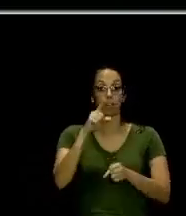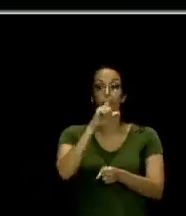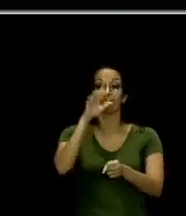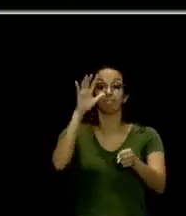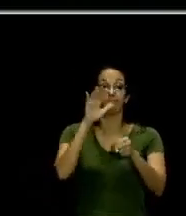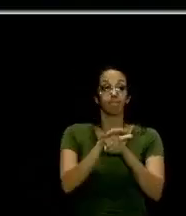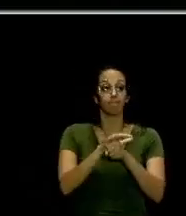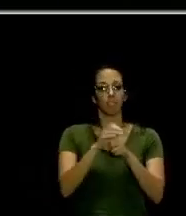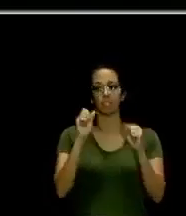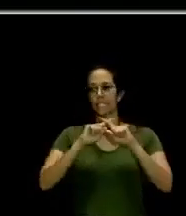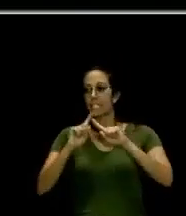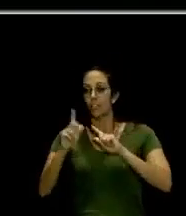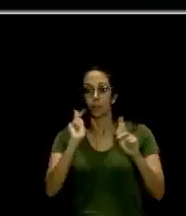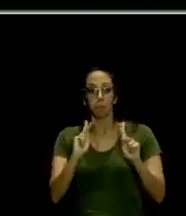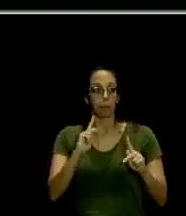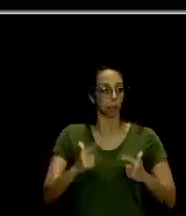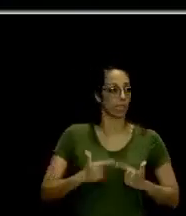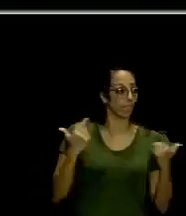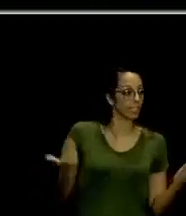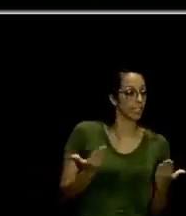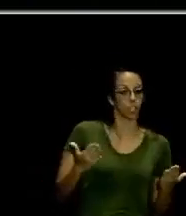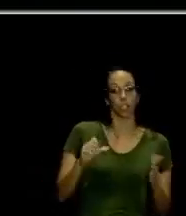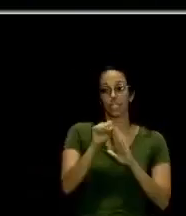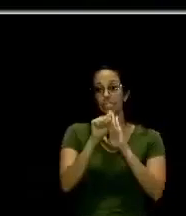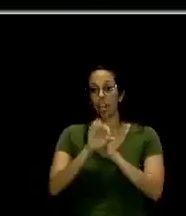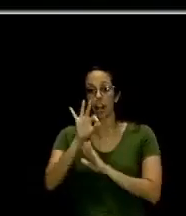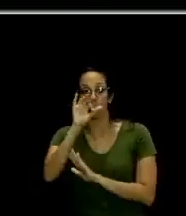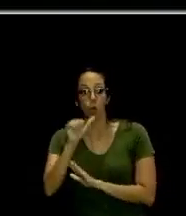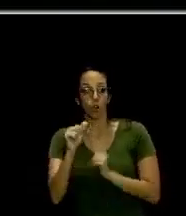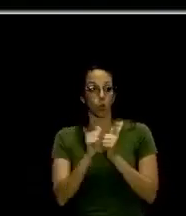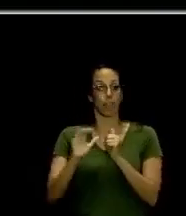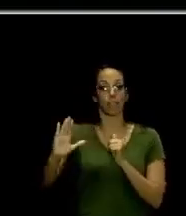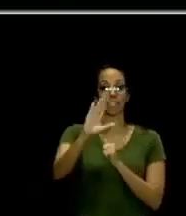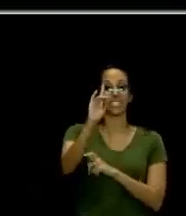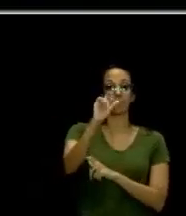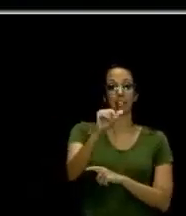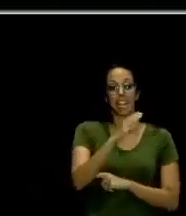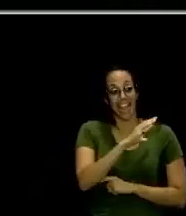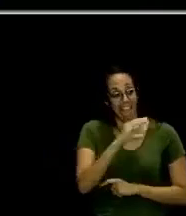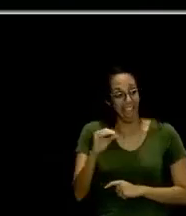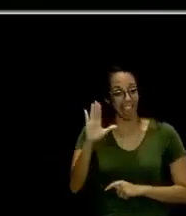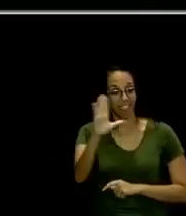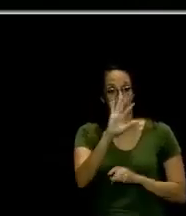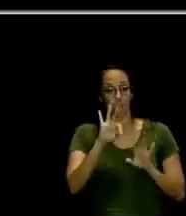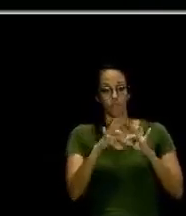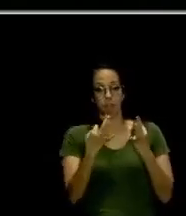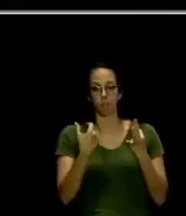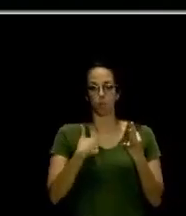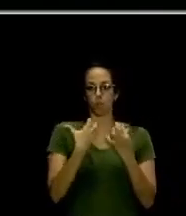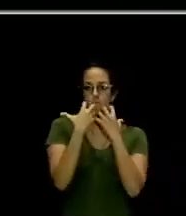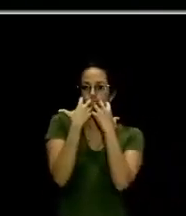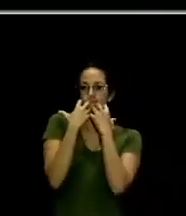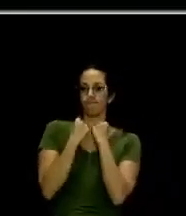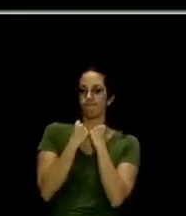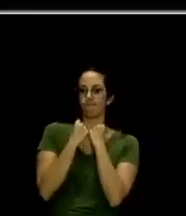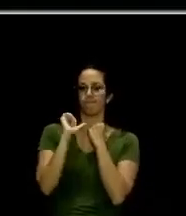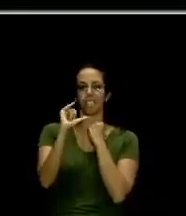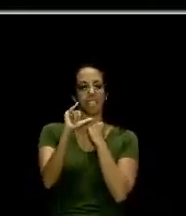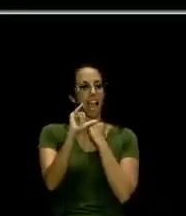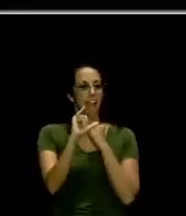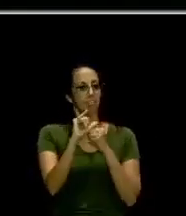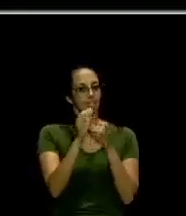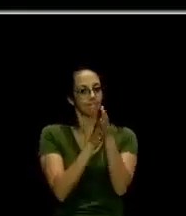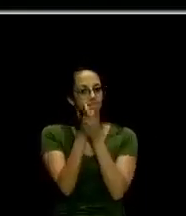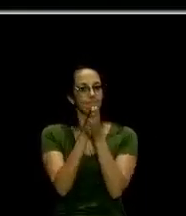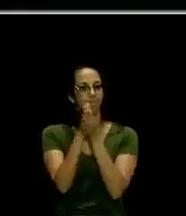those living within our state with disabilities and their families, through APD, we are working to preserve the God-given potential